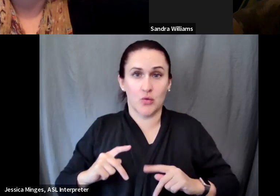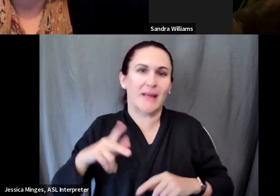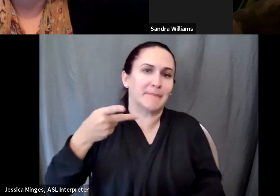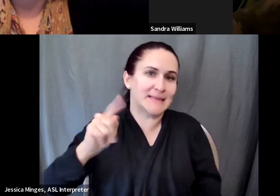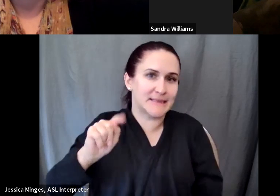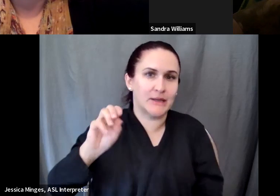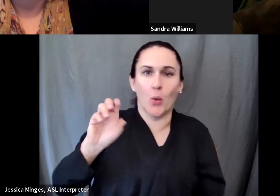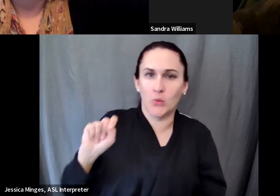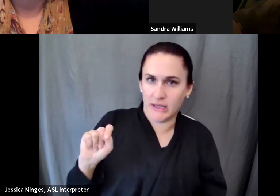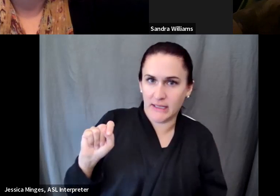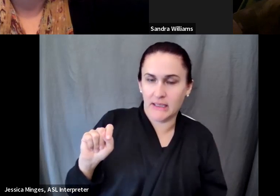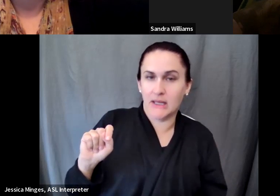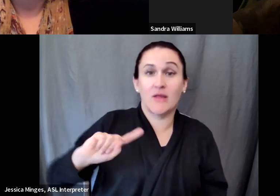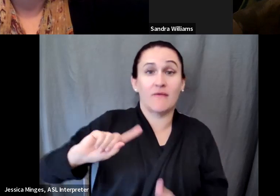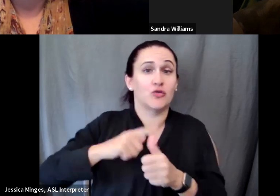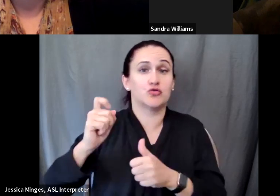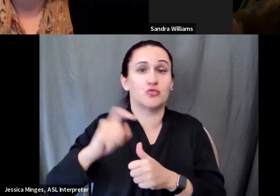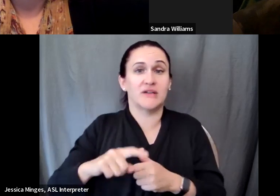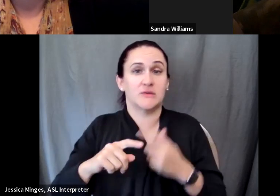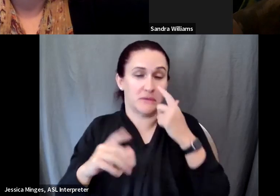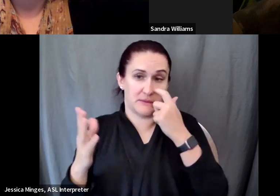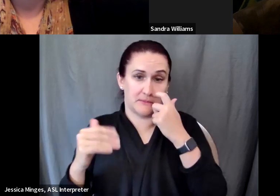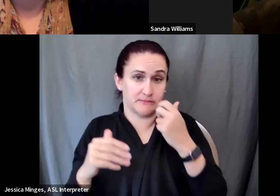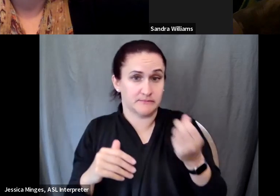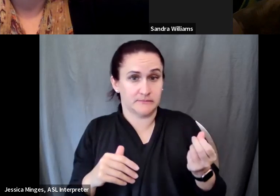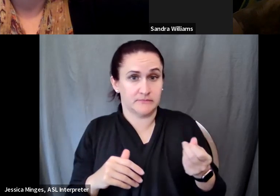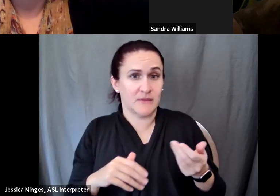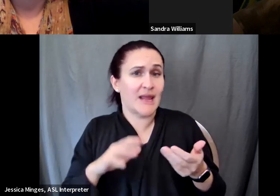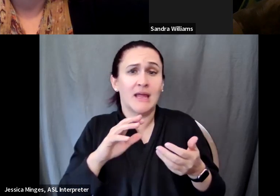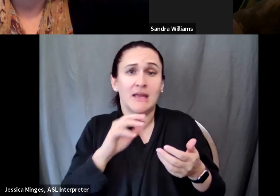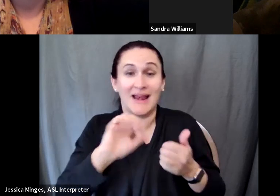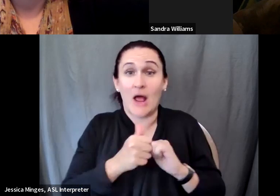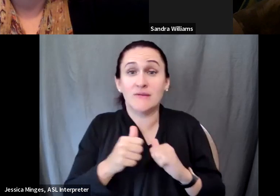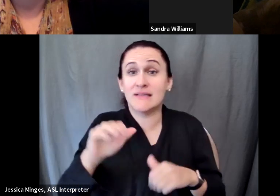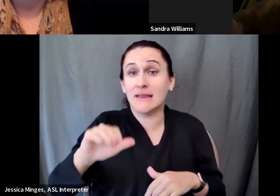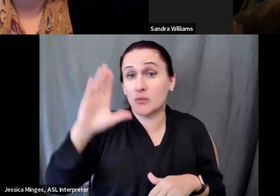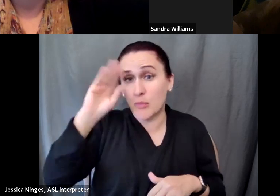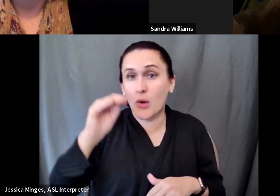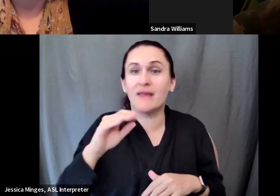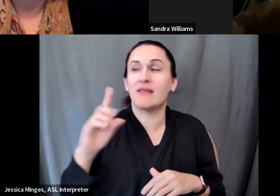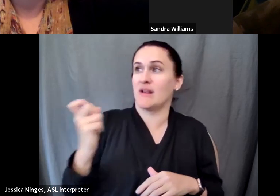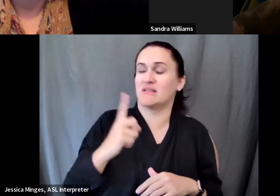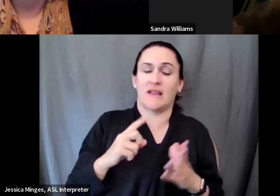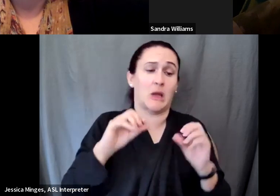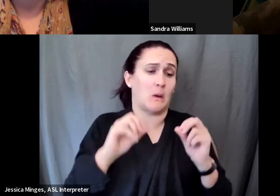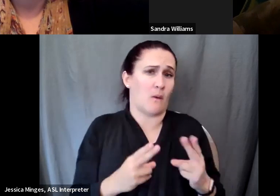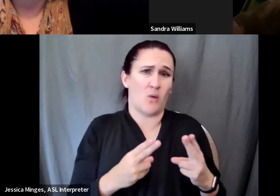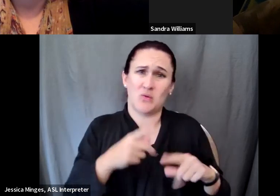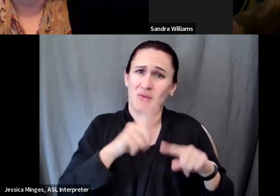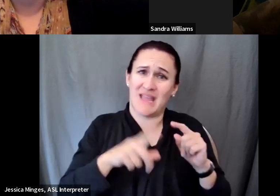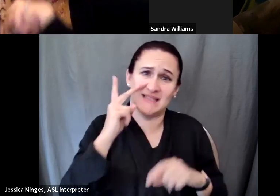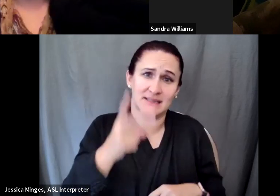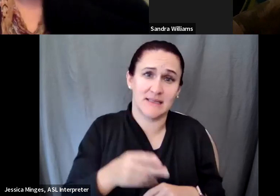therapists, the first question was, oh, not how is the little boy today? It was, oh, you can't